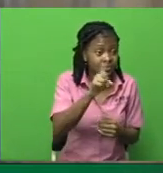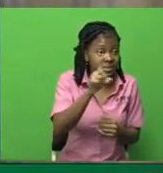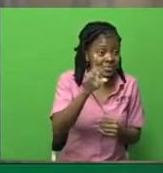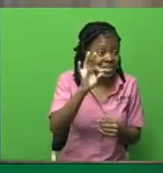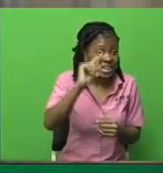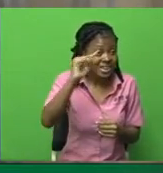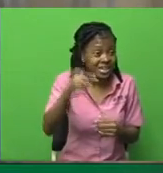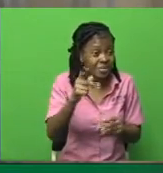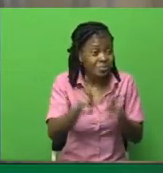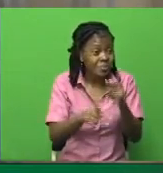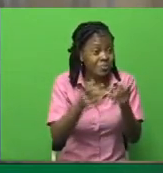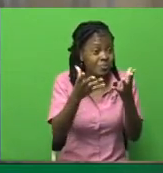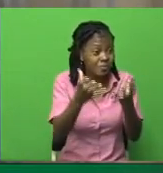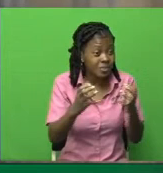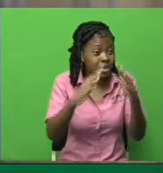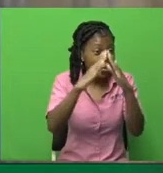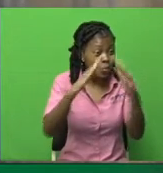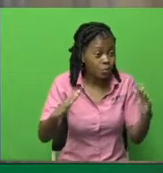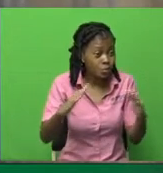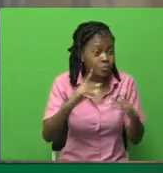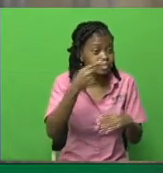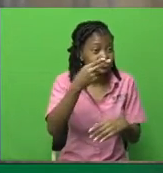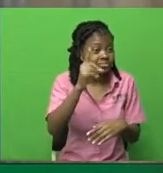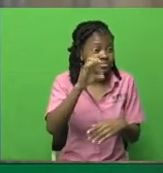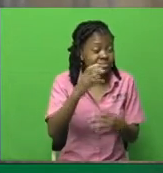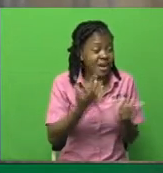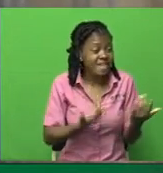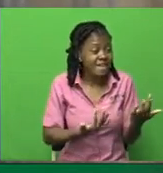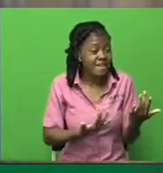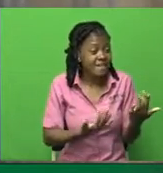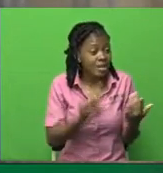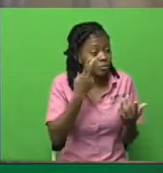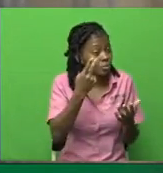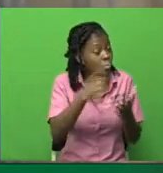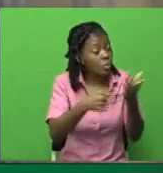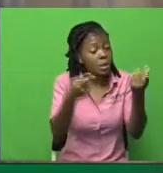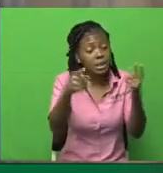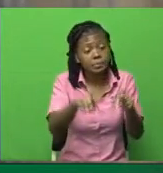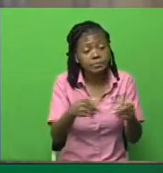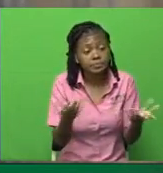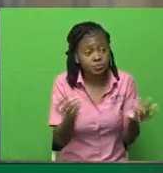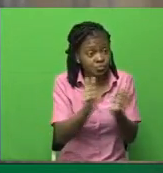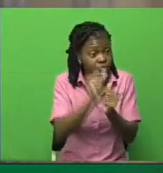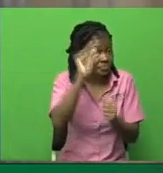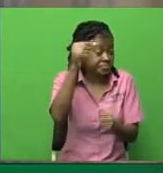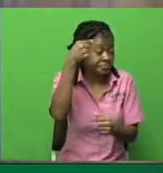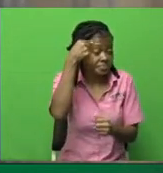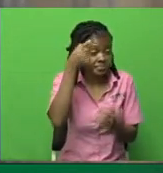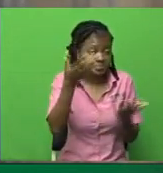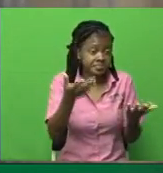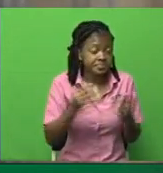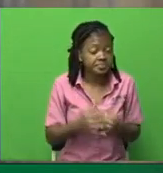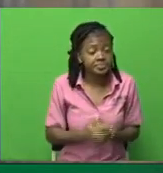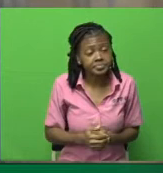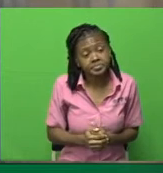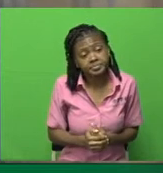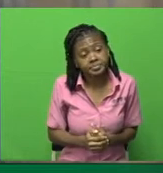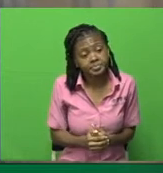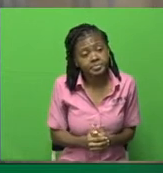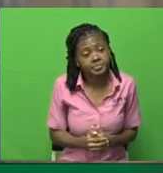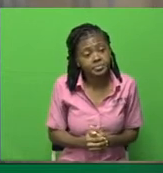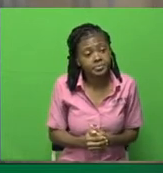so we'll wait to see what happens under this government and the number of housing our shadow